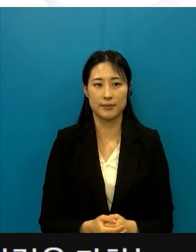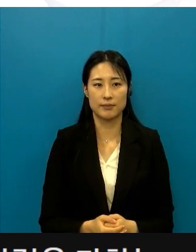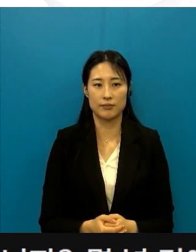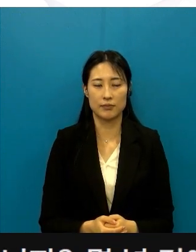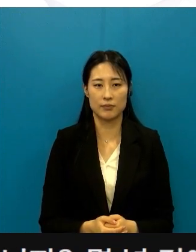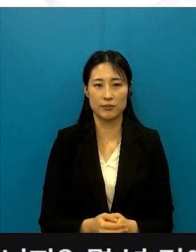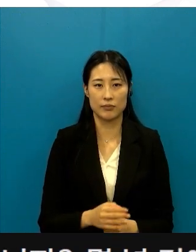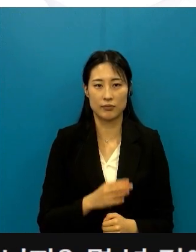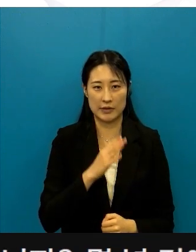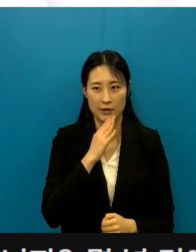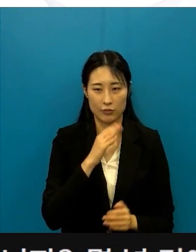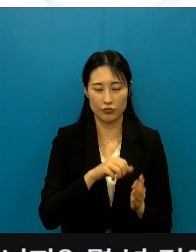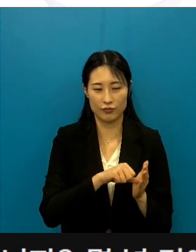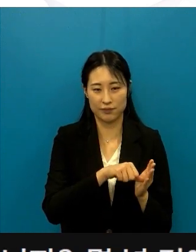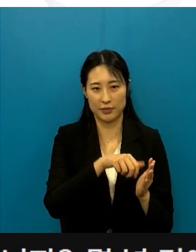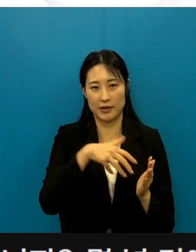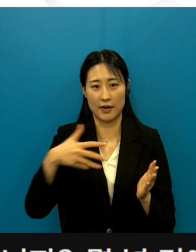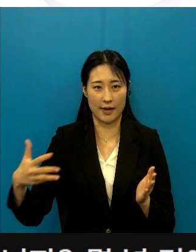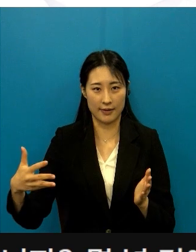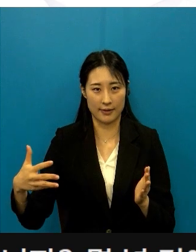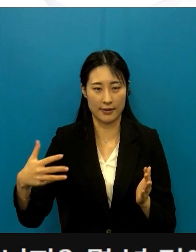tumor in the United States